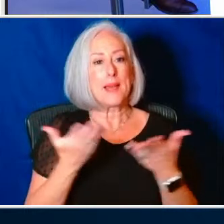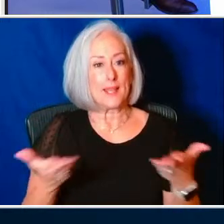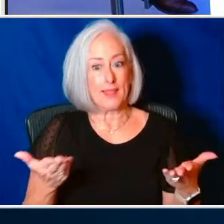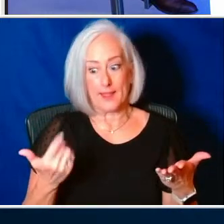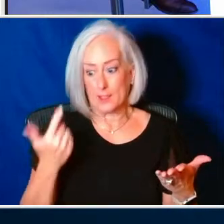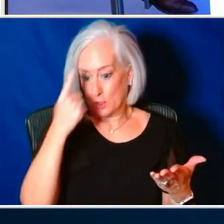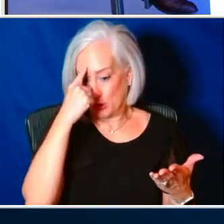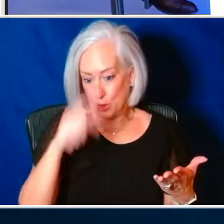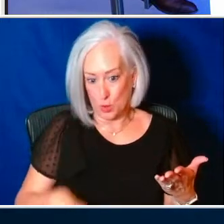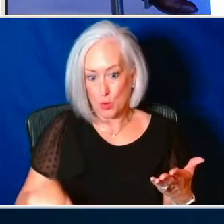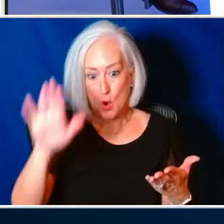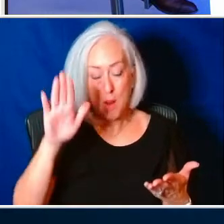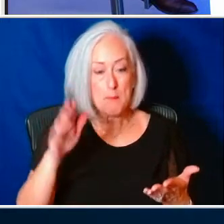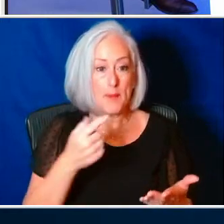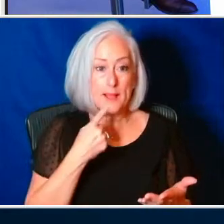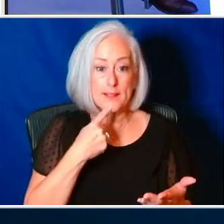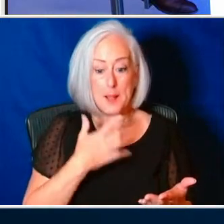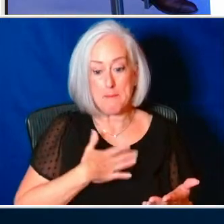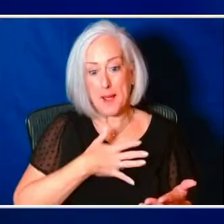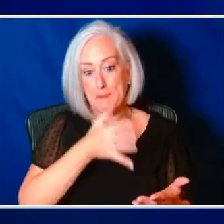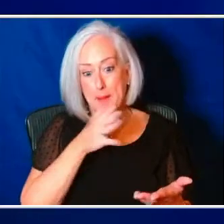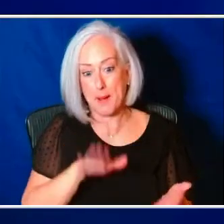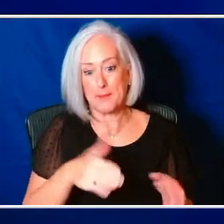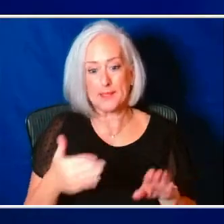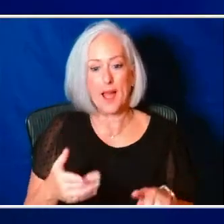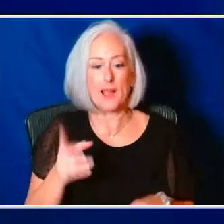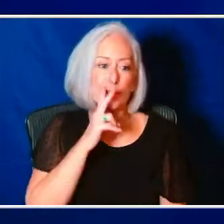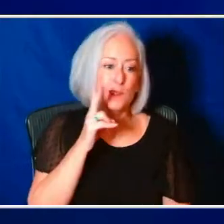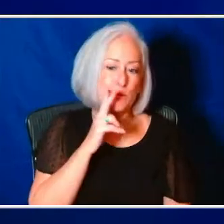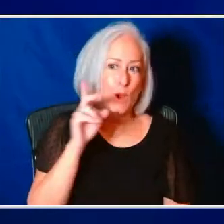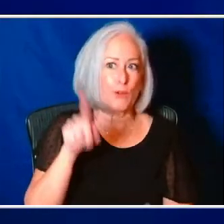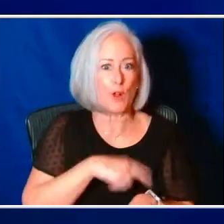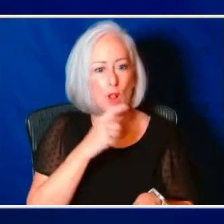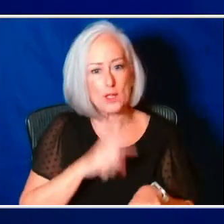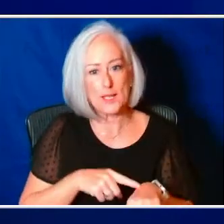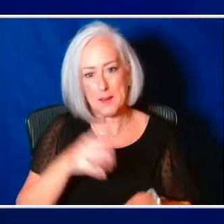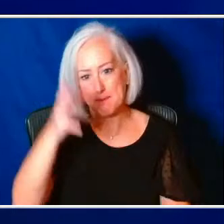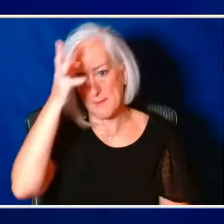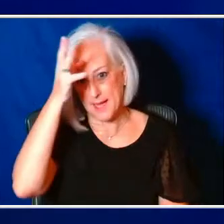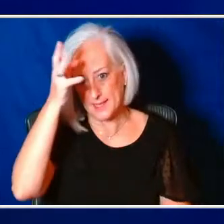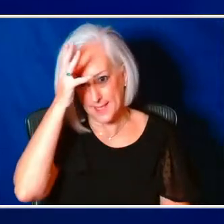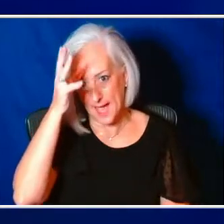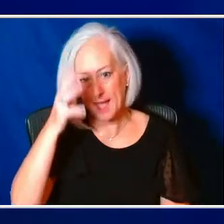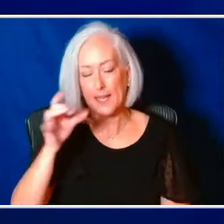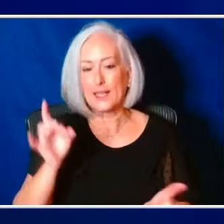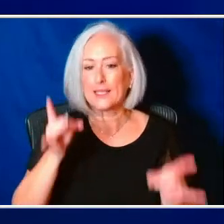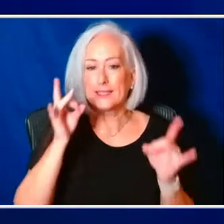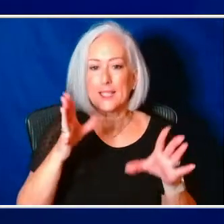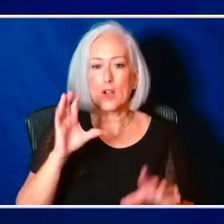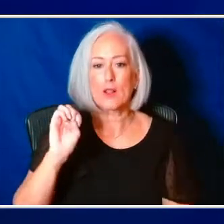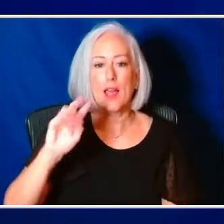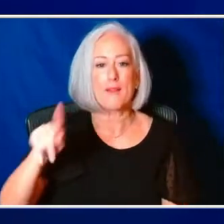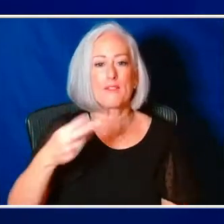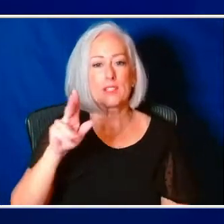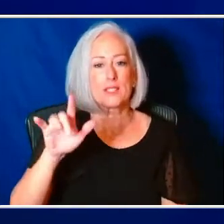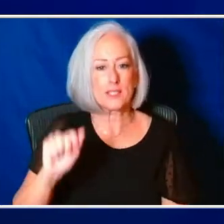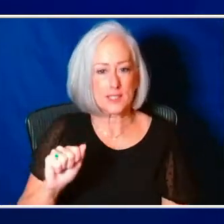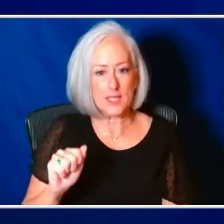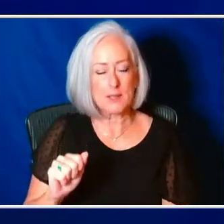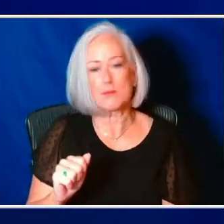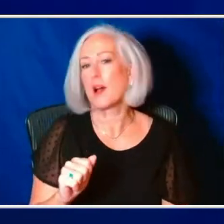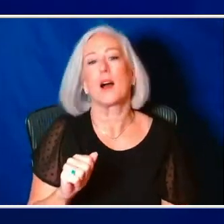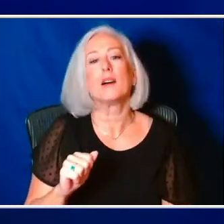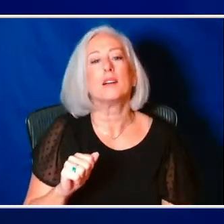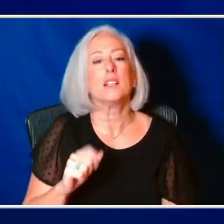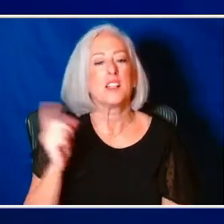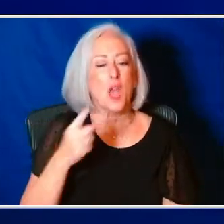my mom died. She had a long smoking history. My dad had he ended up with terrible emphysema. The car windows were rolled up. They were always smoking